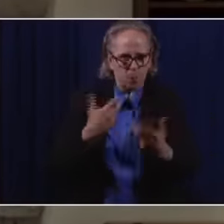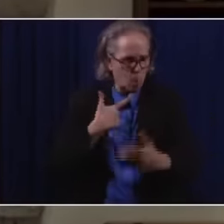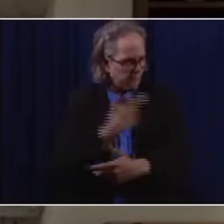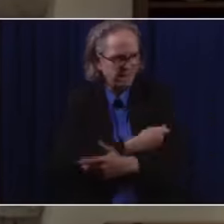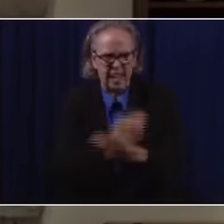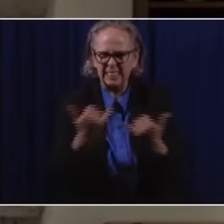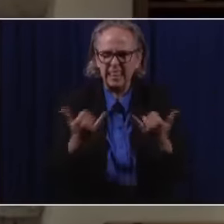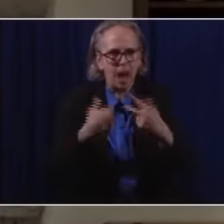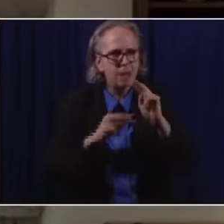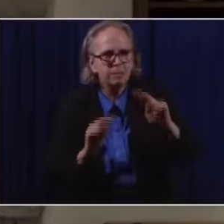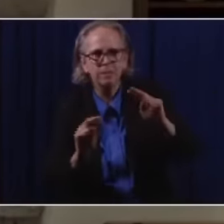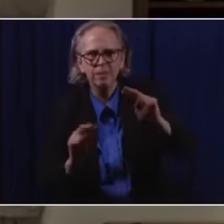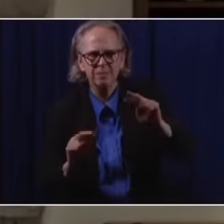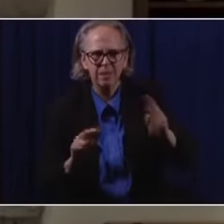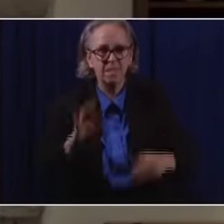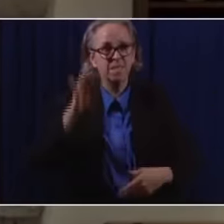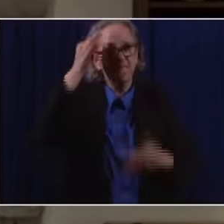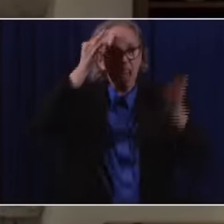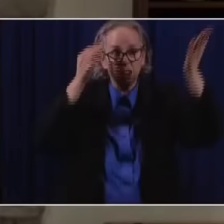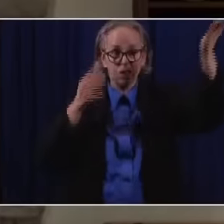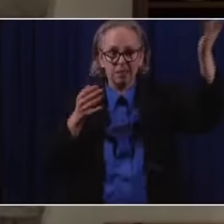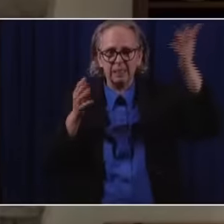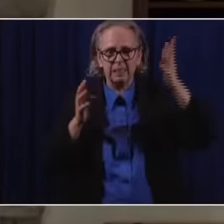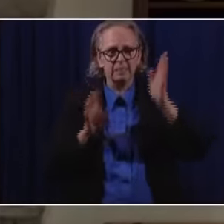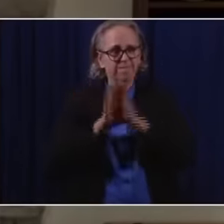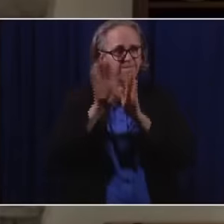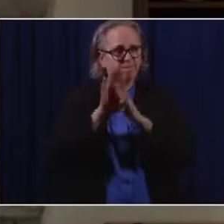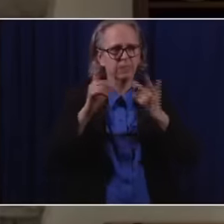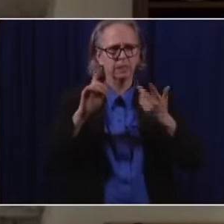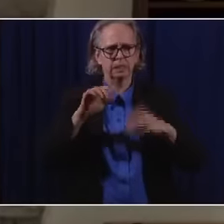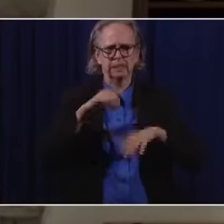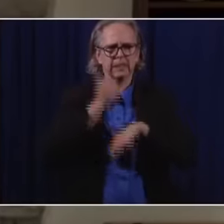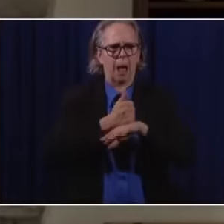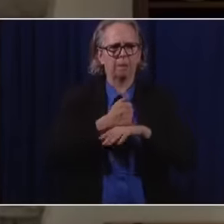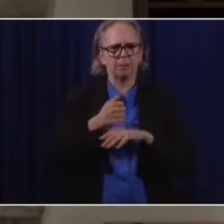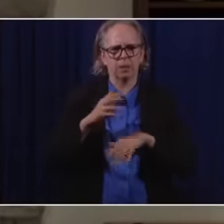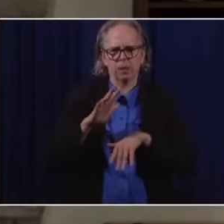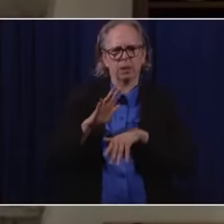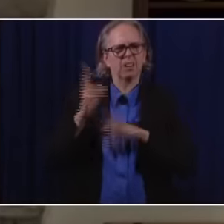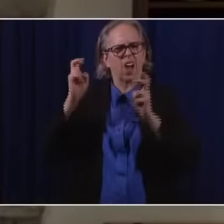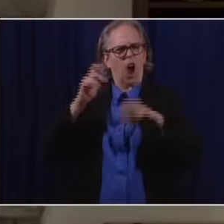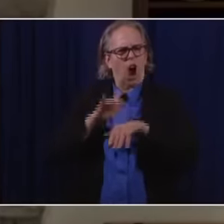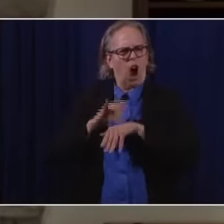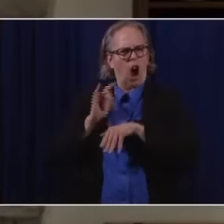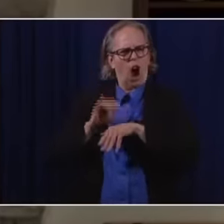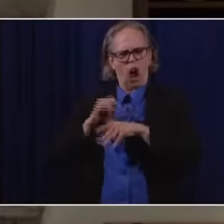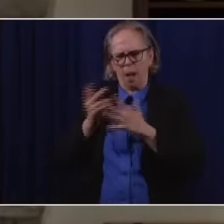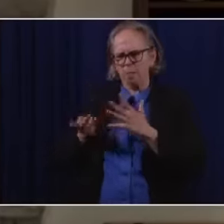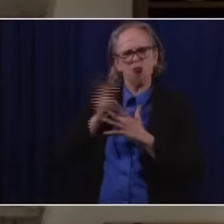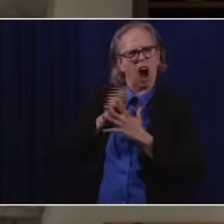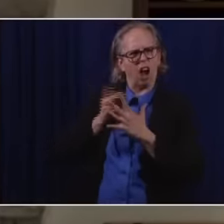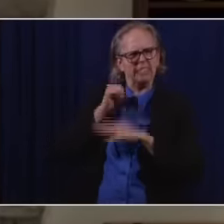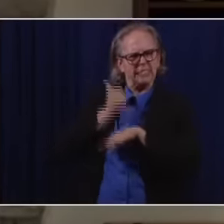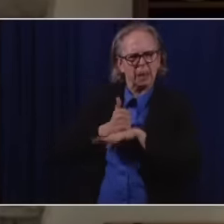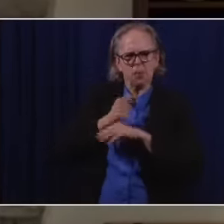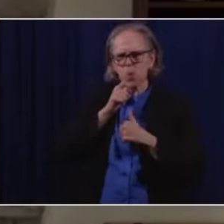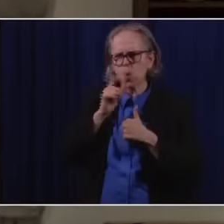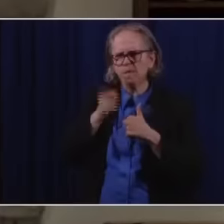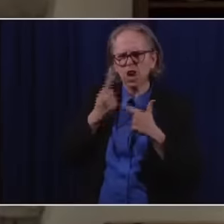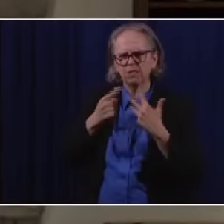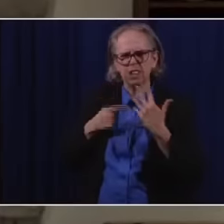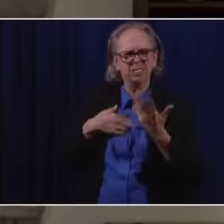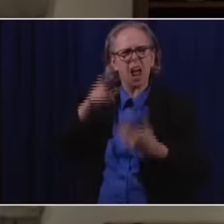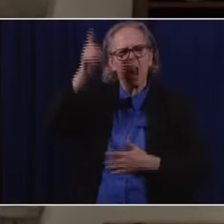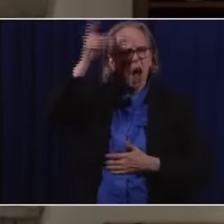Federal government has come up with some preliminary priorities. They certainly are the logical priorities, pretty